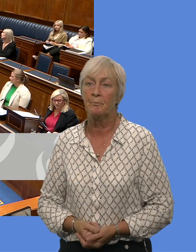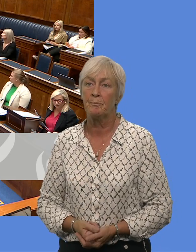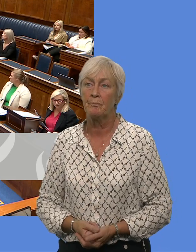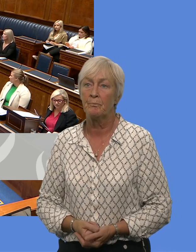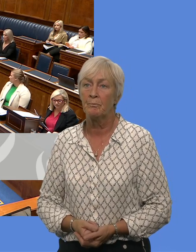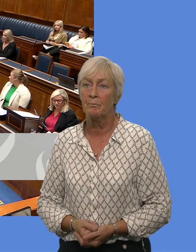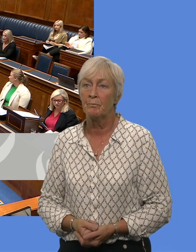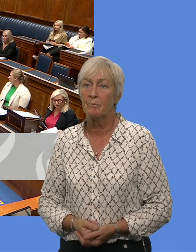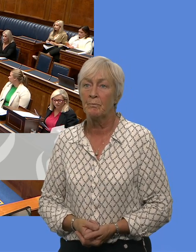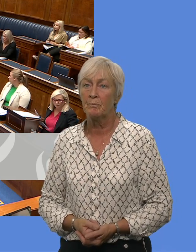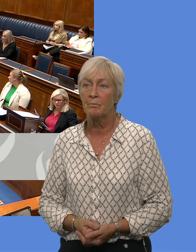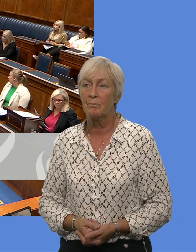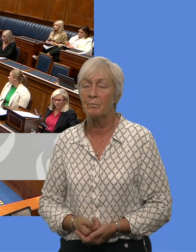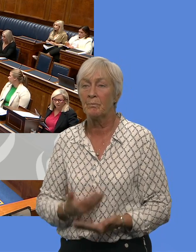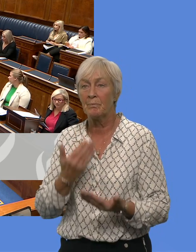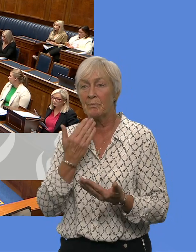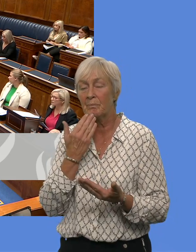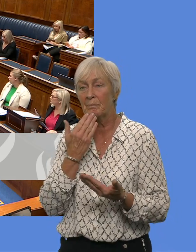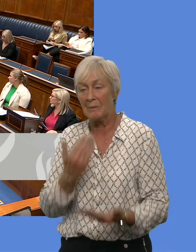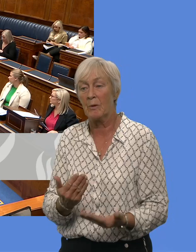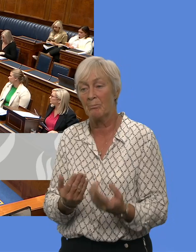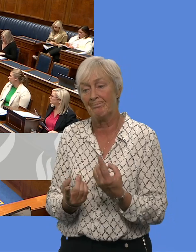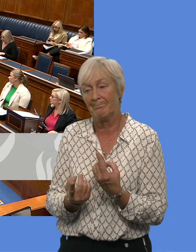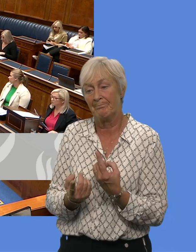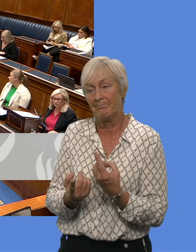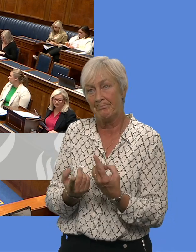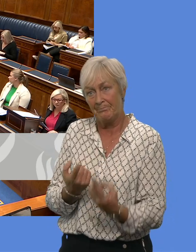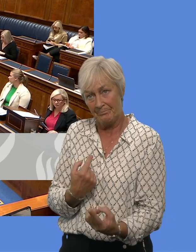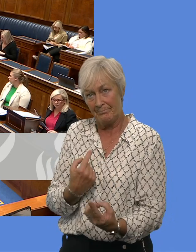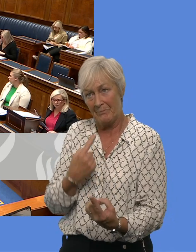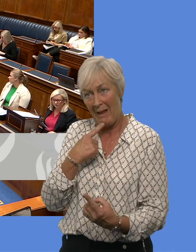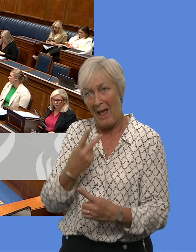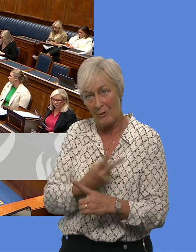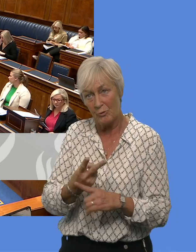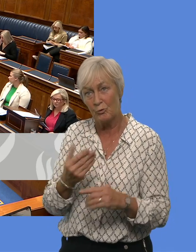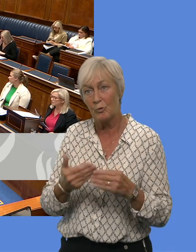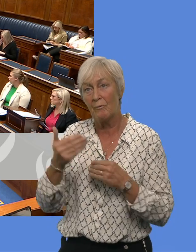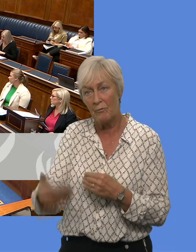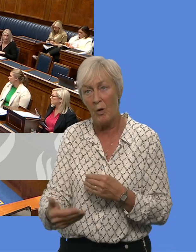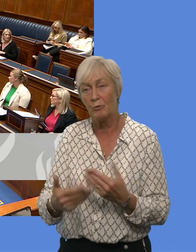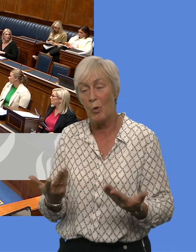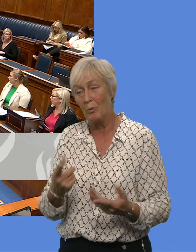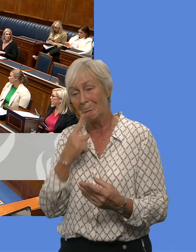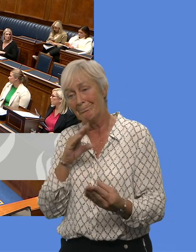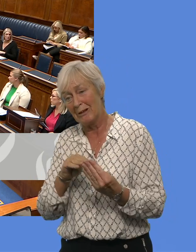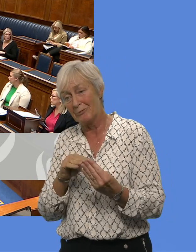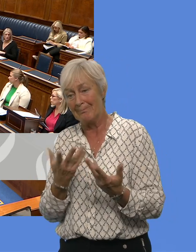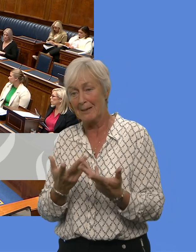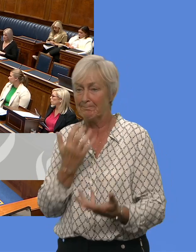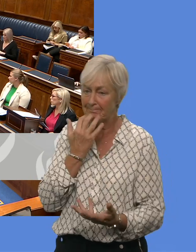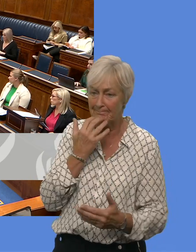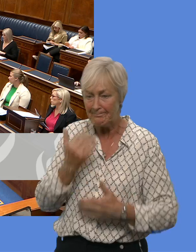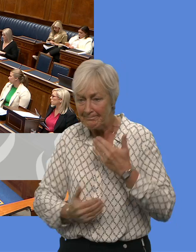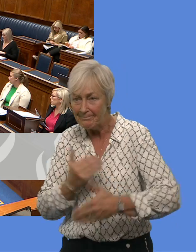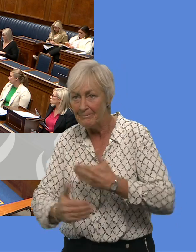Thank you, Mr. Speaker. Thank the First Minister and Deputy First Minister for the answer so far. So, you mentioned Groundhog Day in your answer to the Leader of the